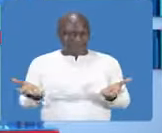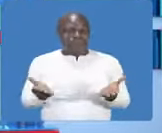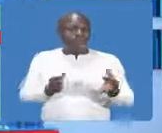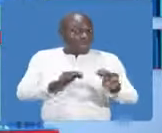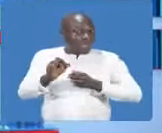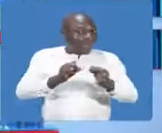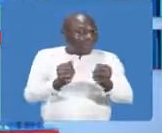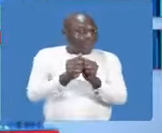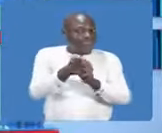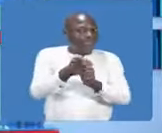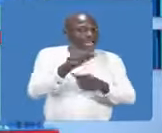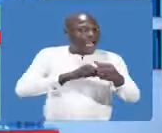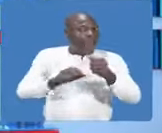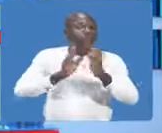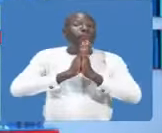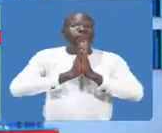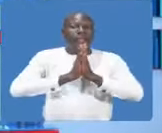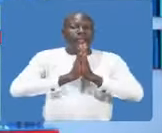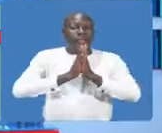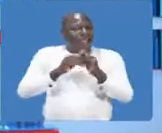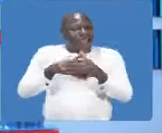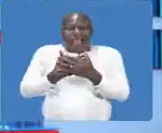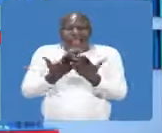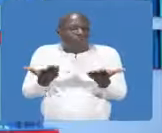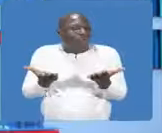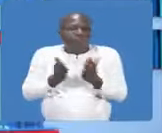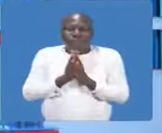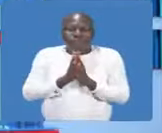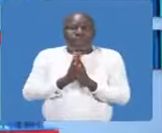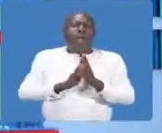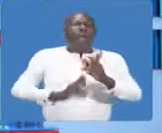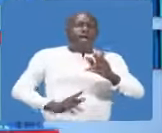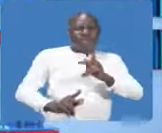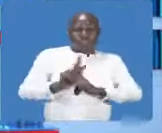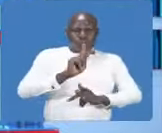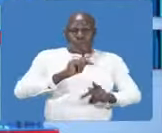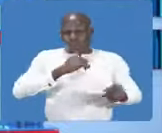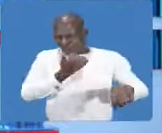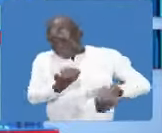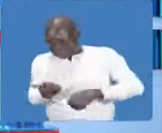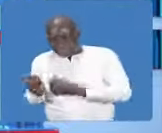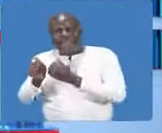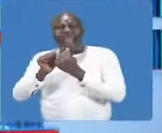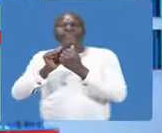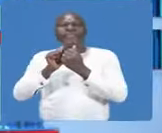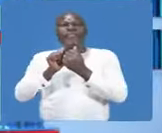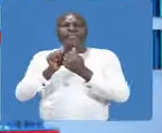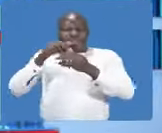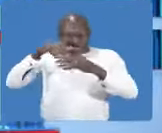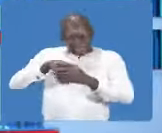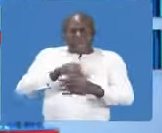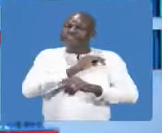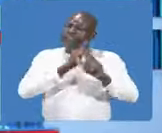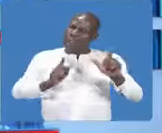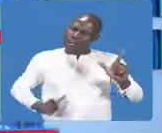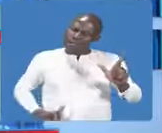oba chuchen. Enkombo. Ewa prayers empaibum hon. Wamwa yabwa wamwa su. Eko Awurade Yesu